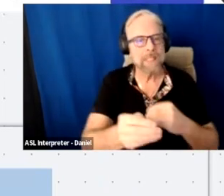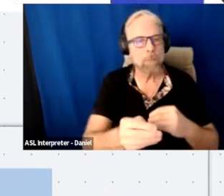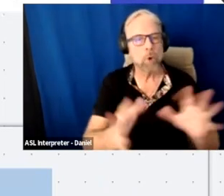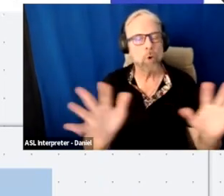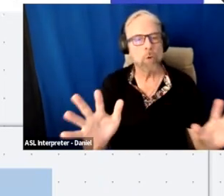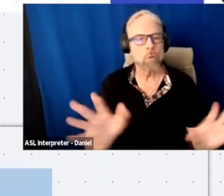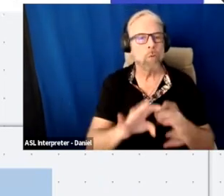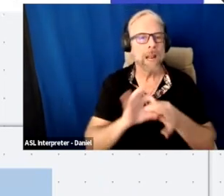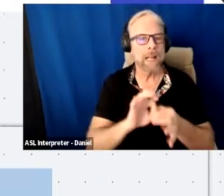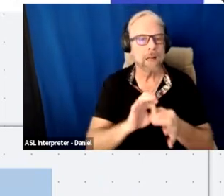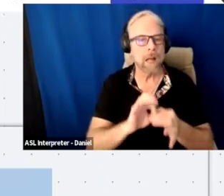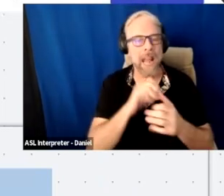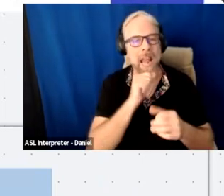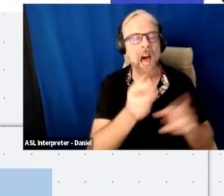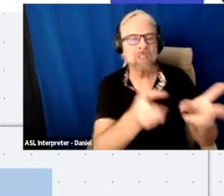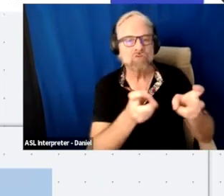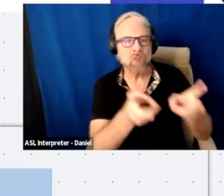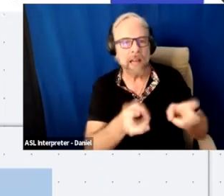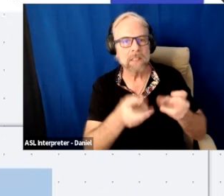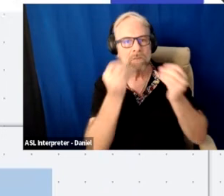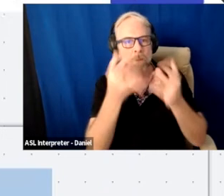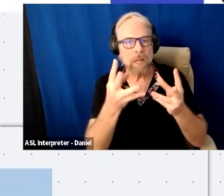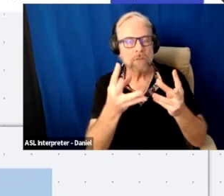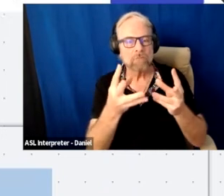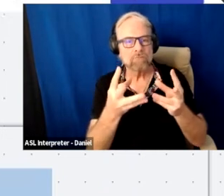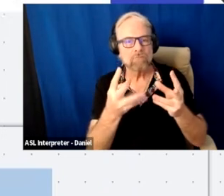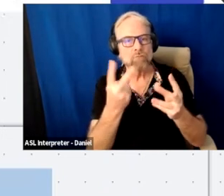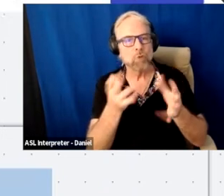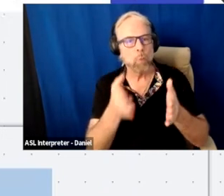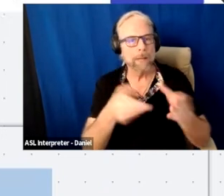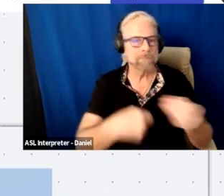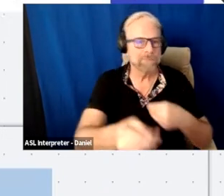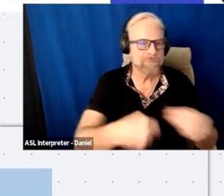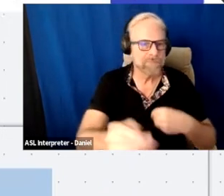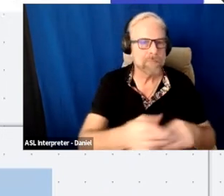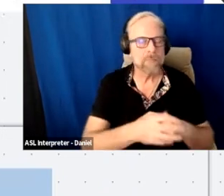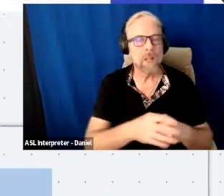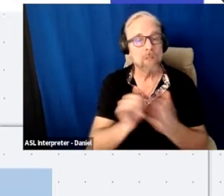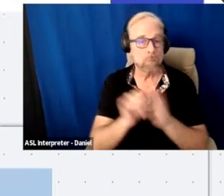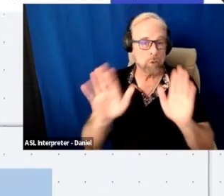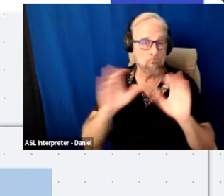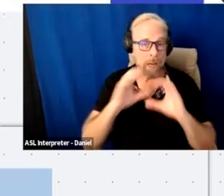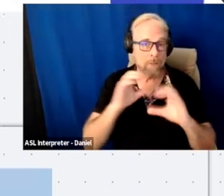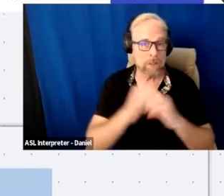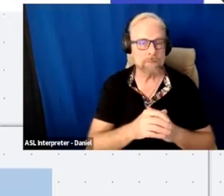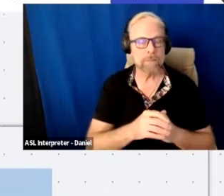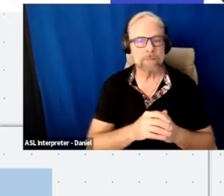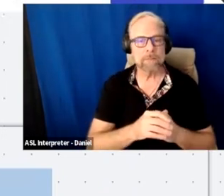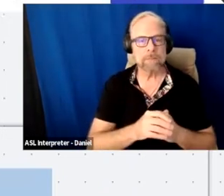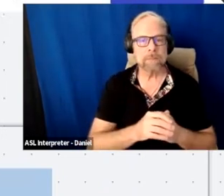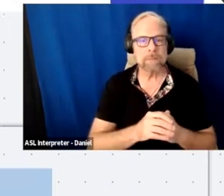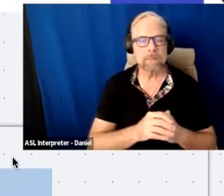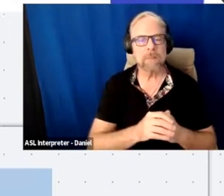reciprocate and not just extract information. Krista, It was what a would you great, add? great conversation. Well,